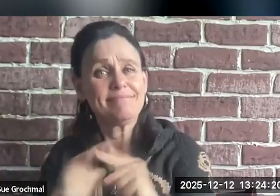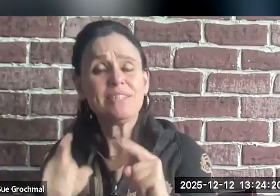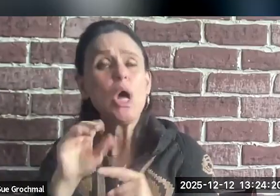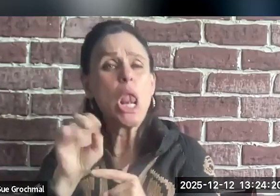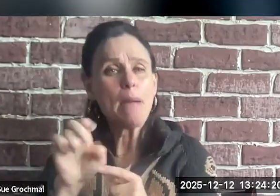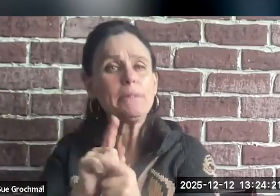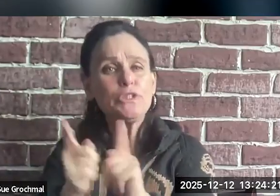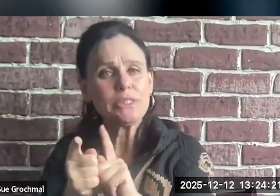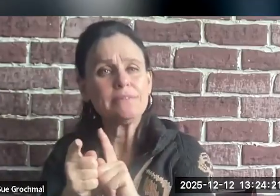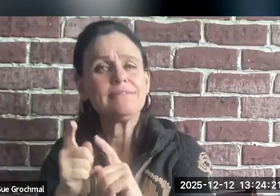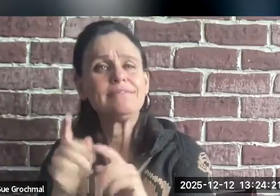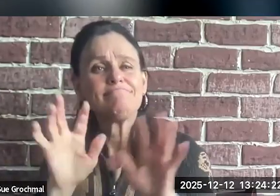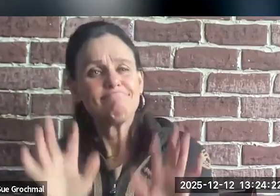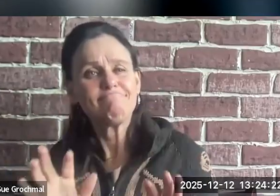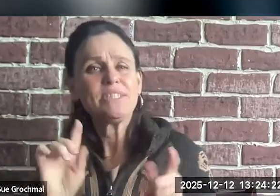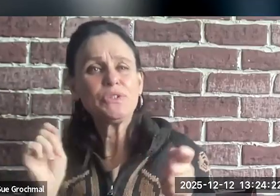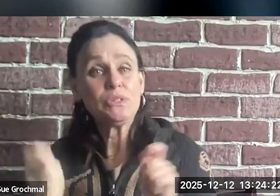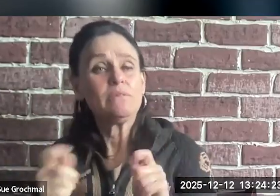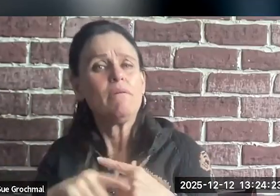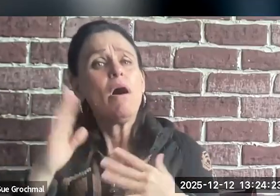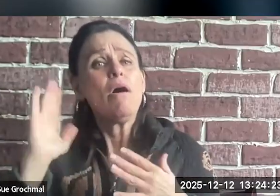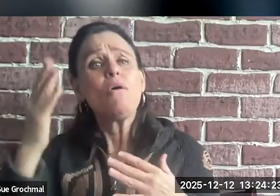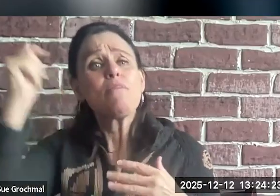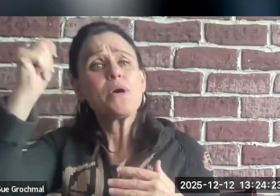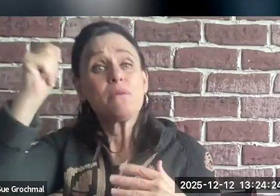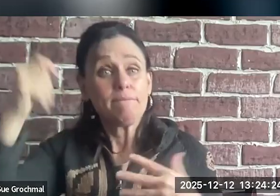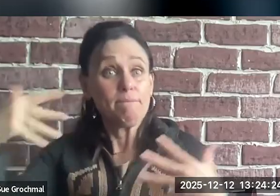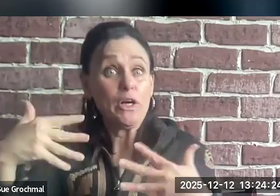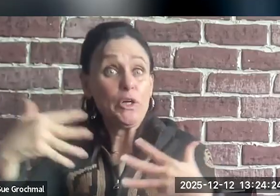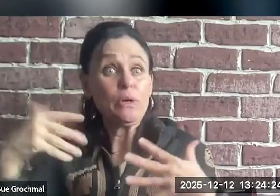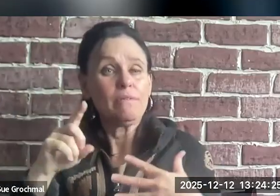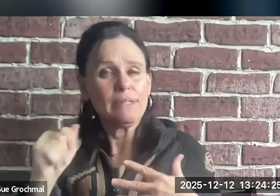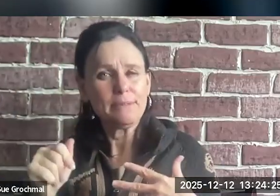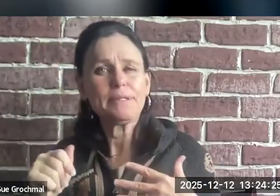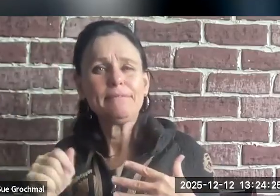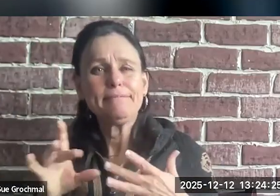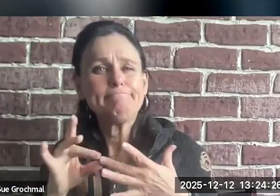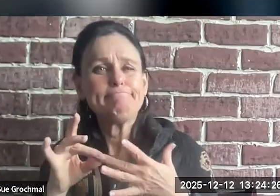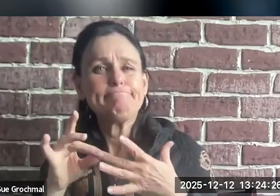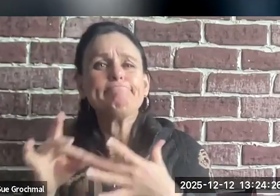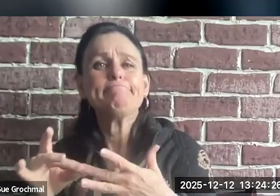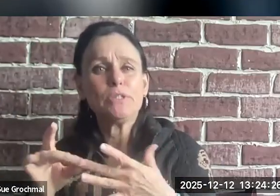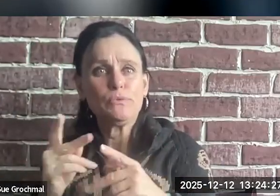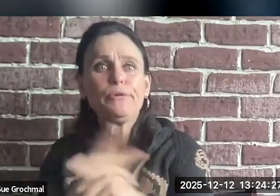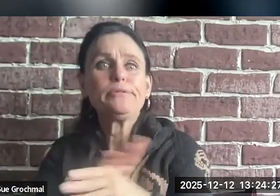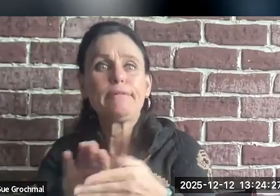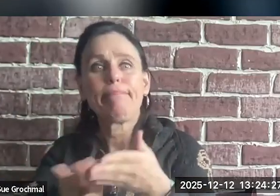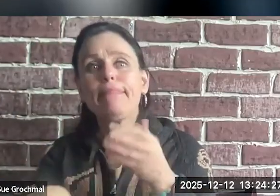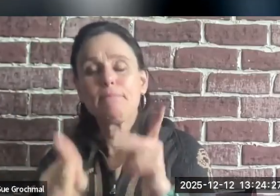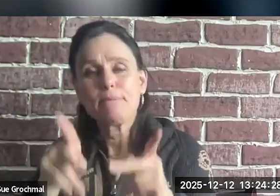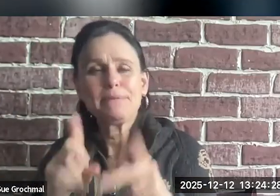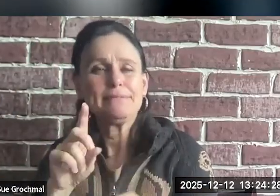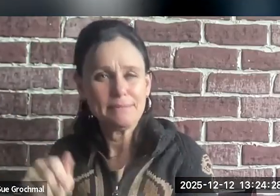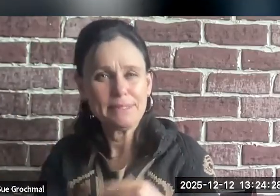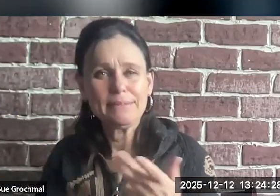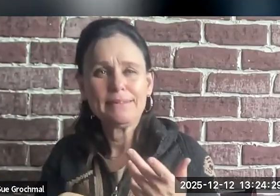we think that we theorize that this fear of disablement in this way leads to further exclusion of people with disabilities